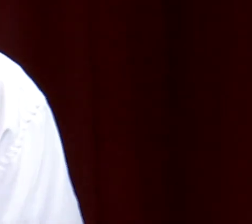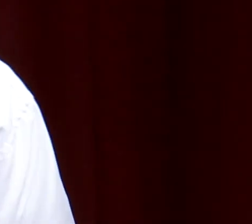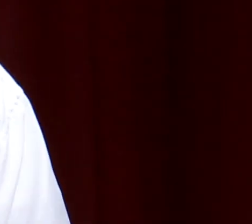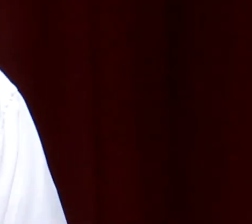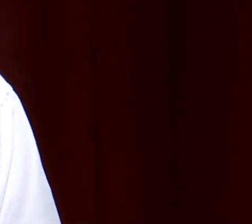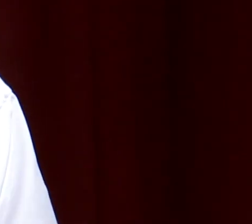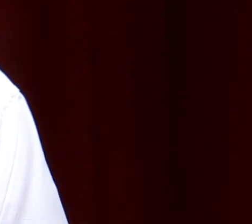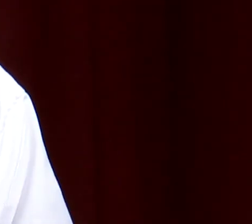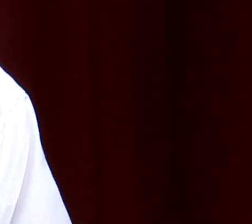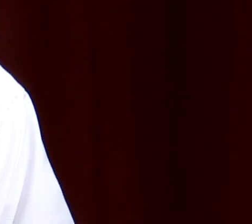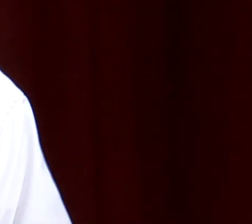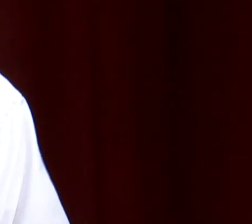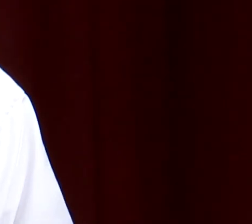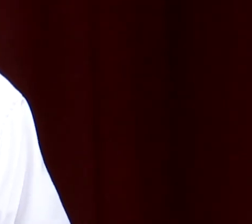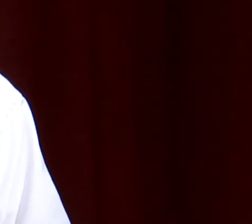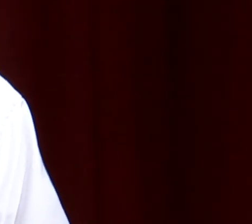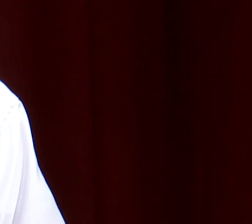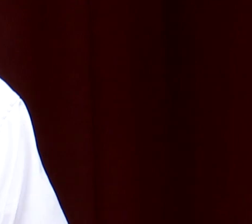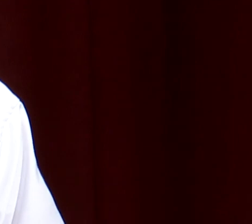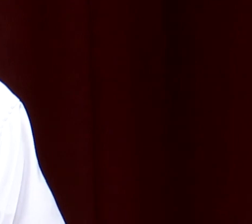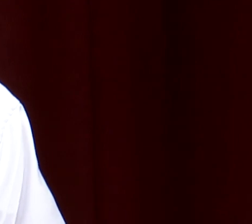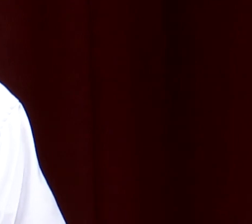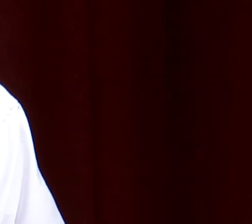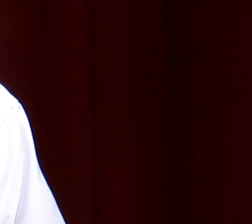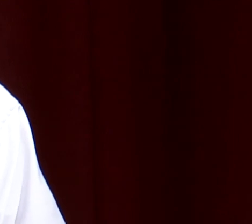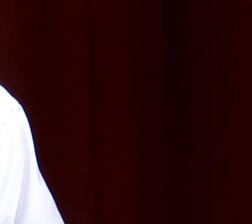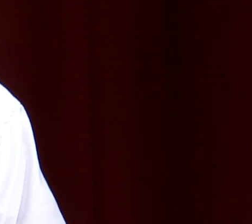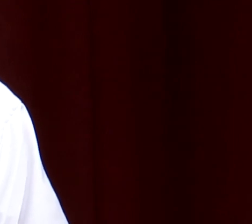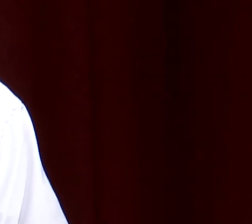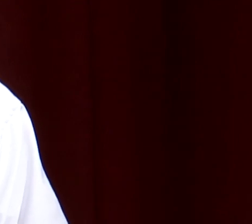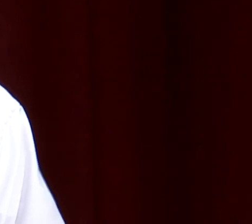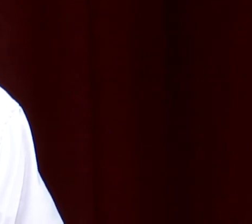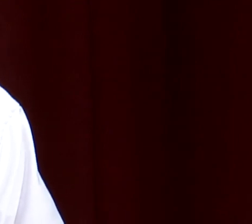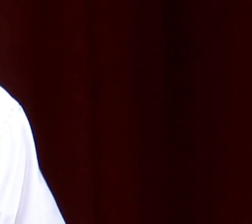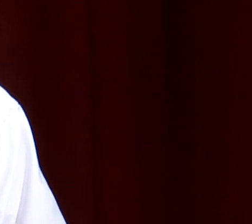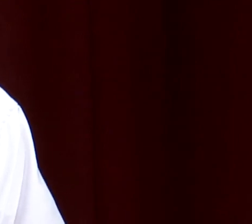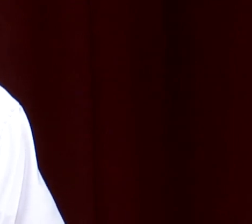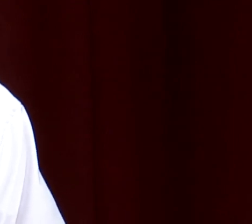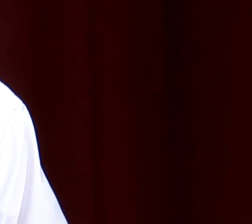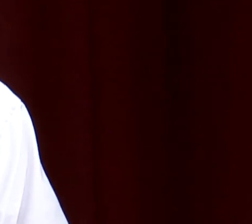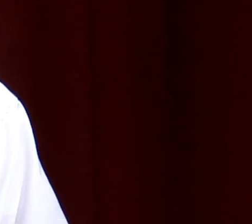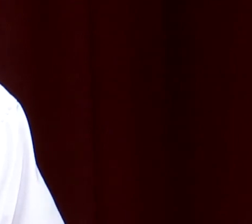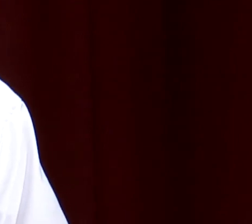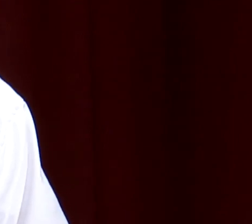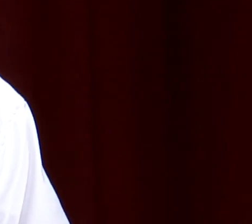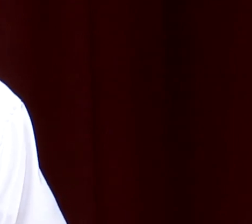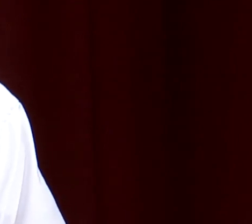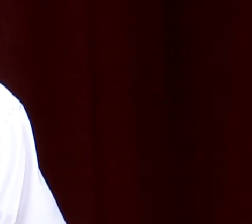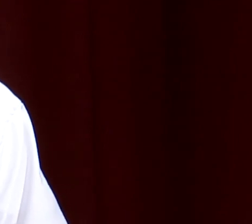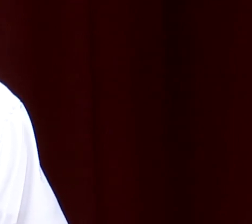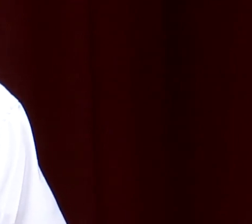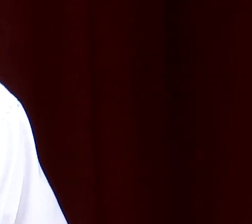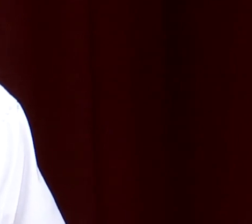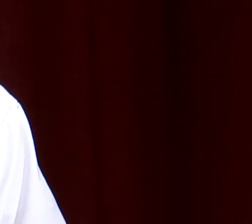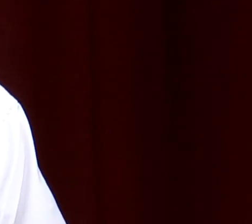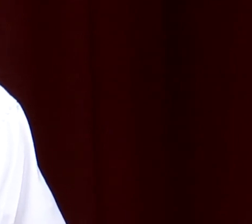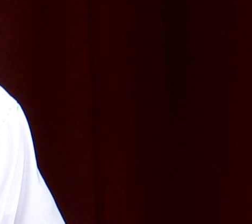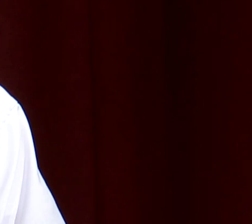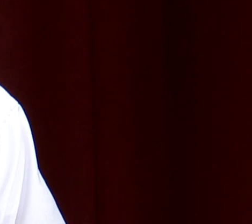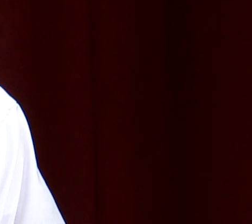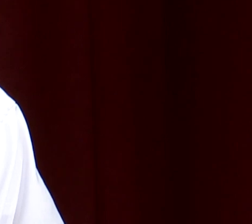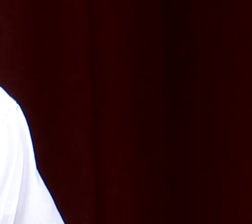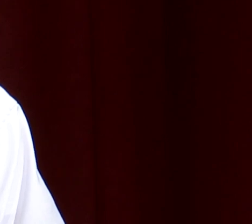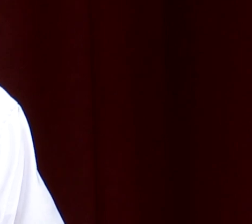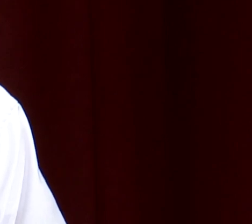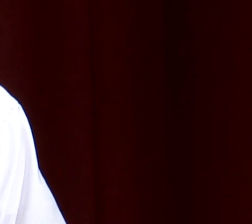Welcome, everyone. We continue our series entitled League of Women Voters, Empowering You, a program designed by the League of Women Voters in partnership